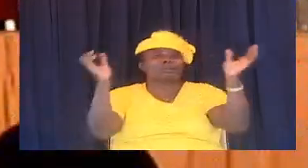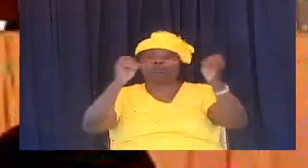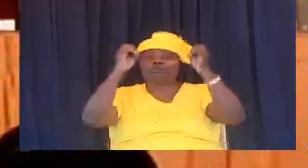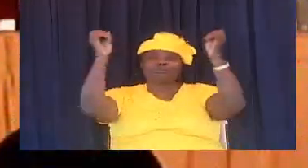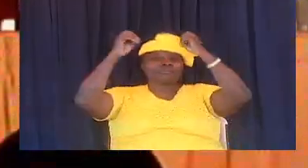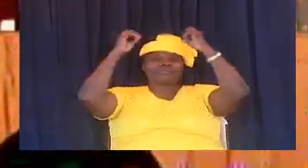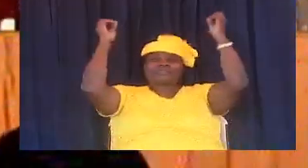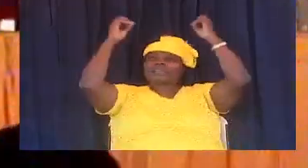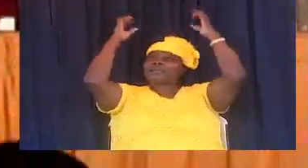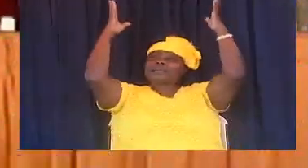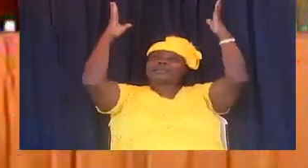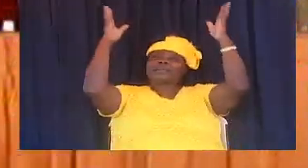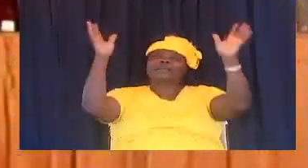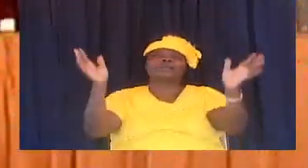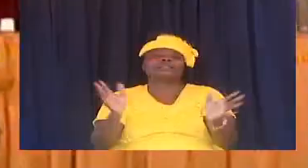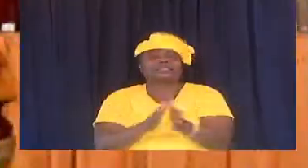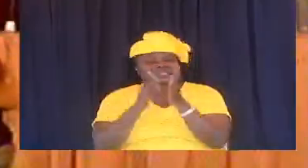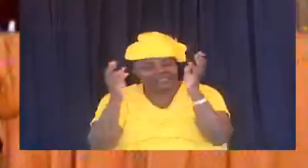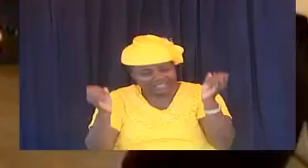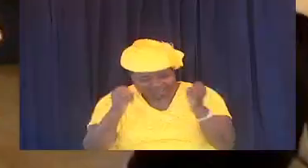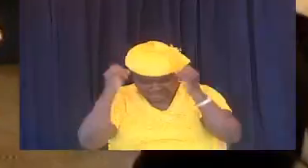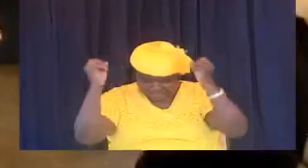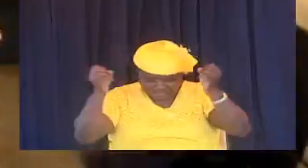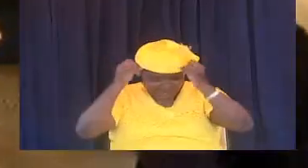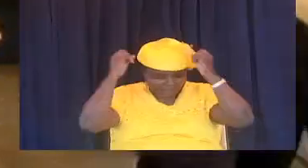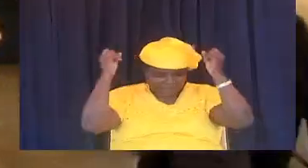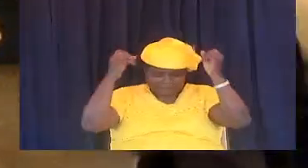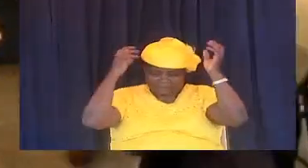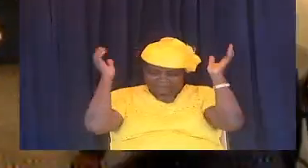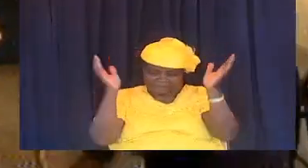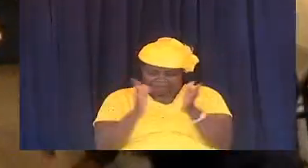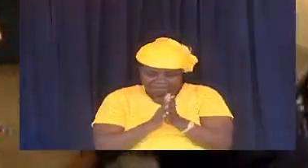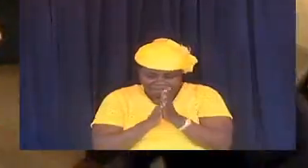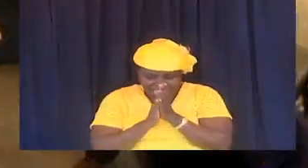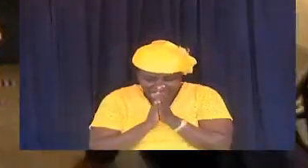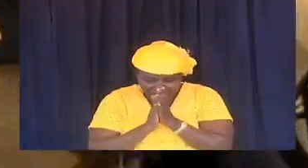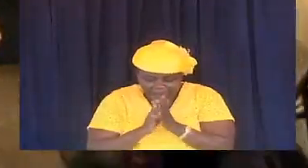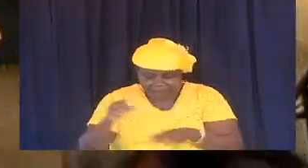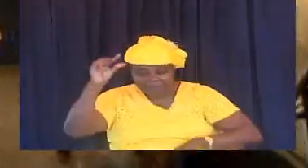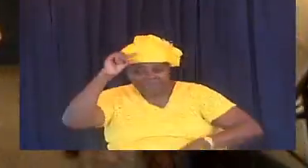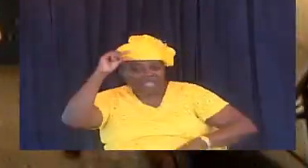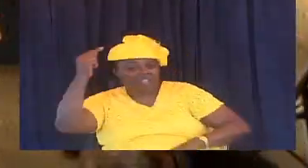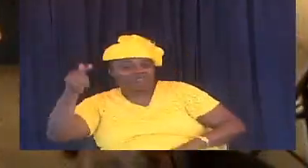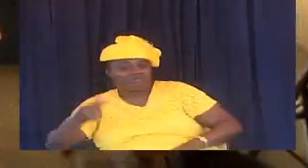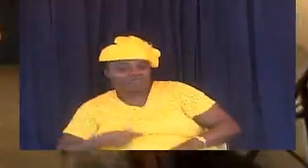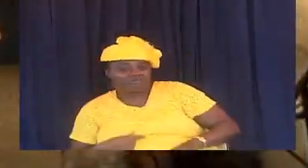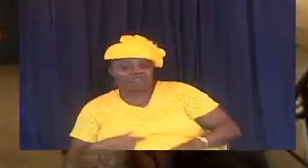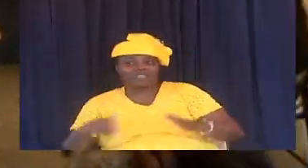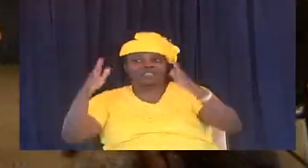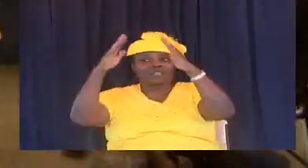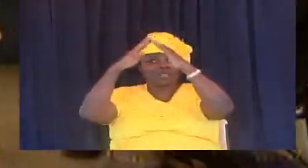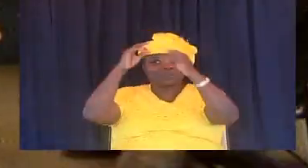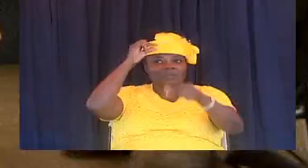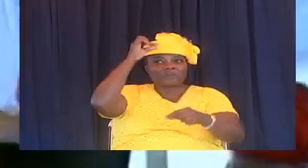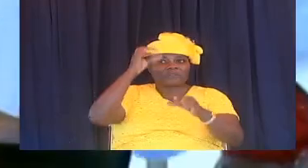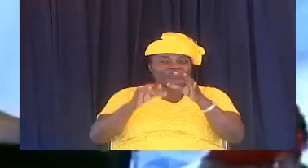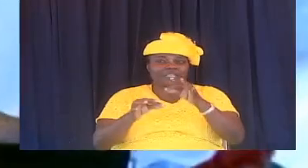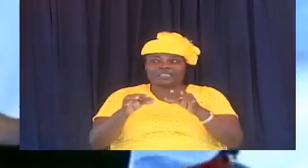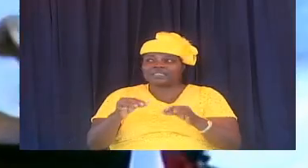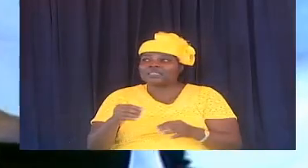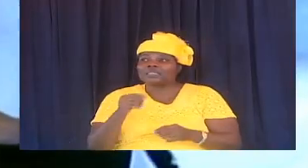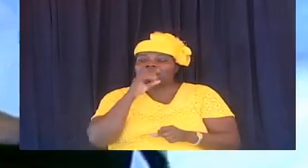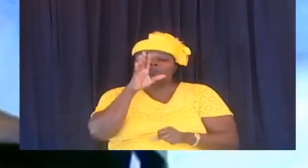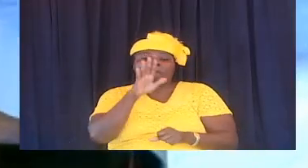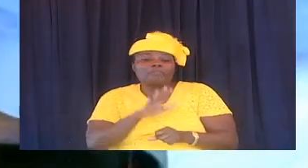you may be seated in the presence of the Lord. Glory to God. I greet the household of faith in the precious name of